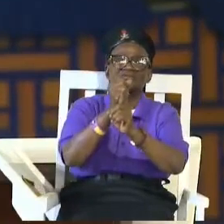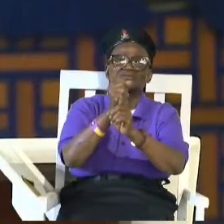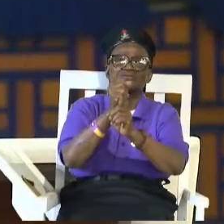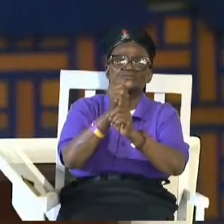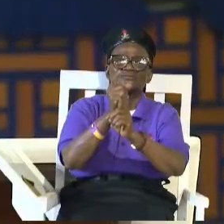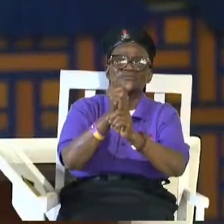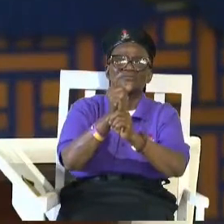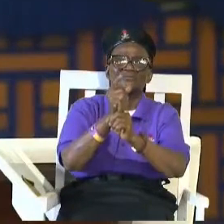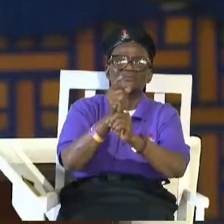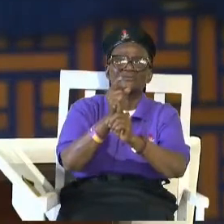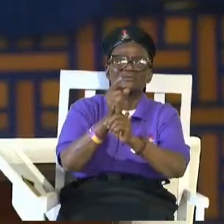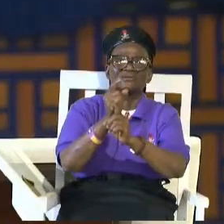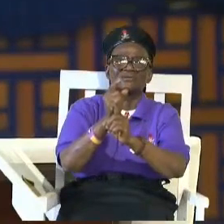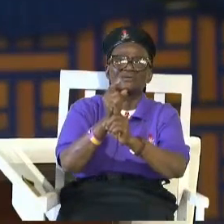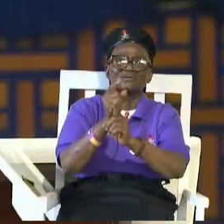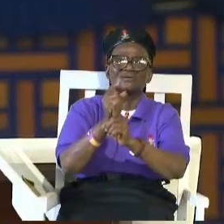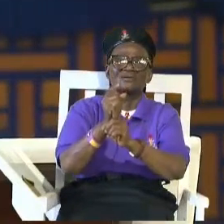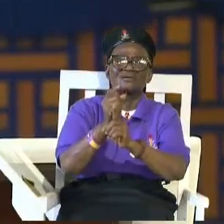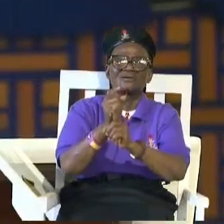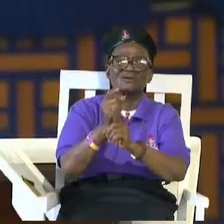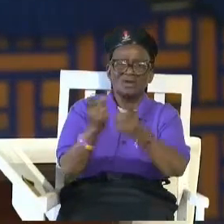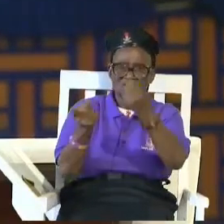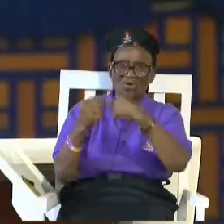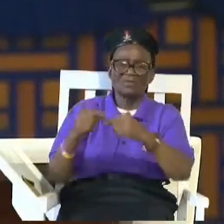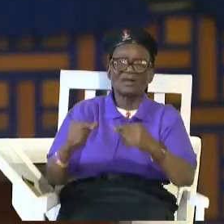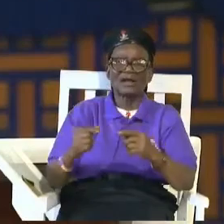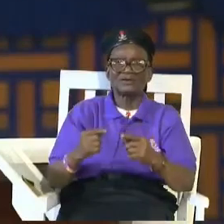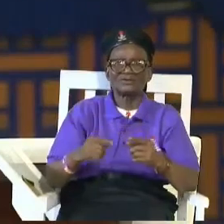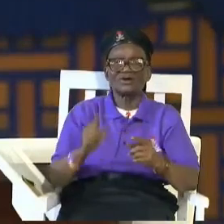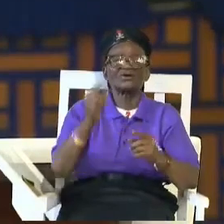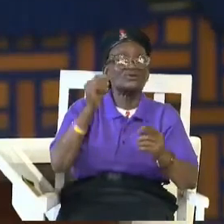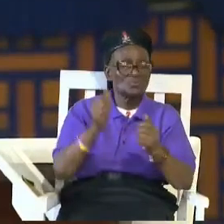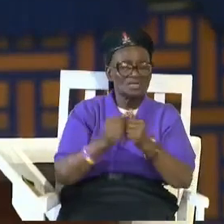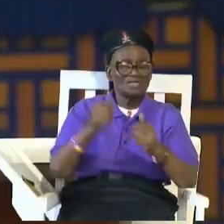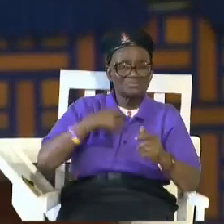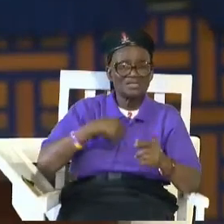come along with me. You know,